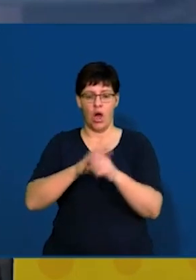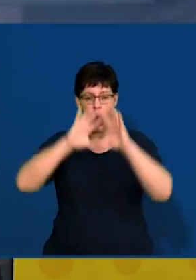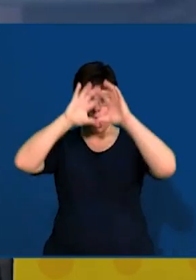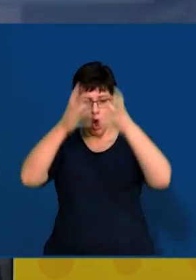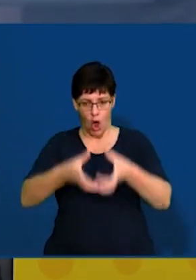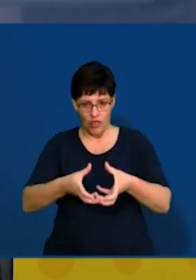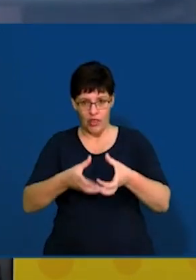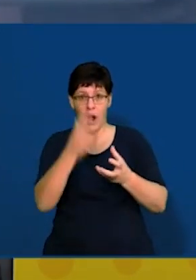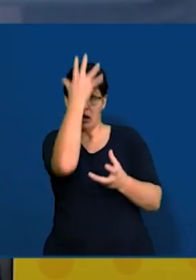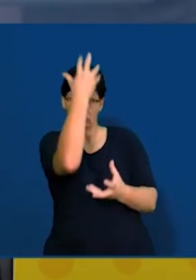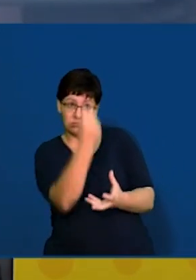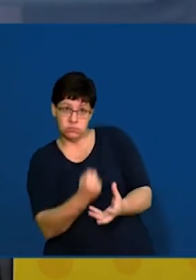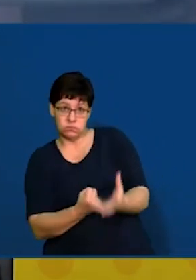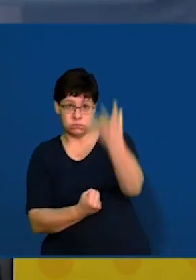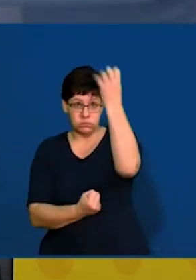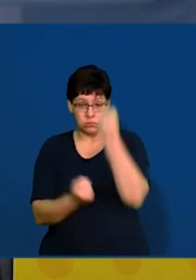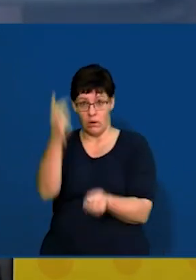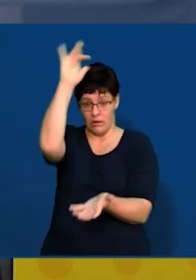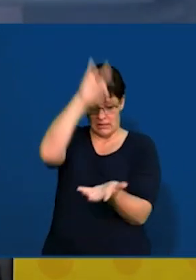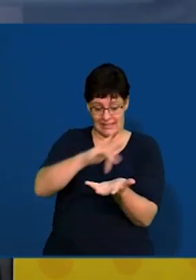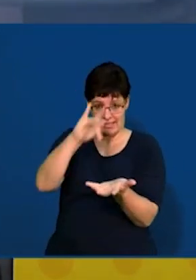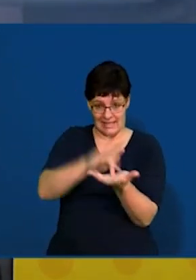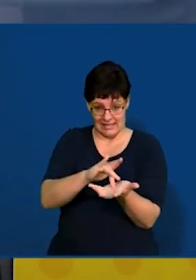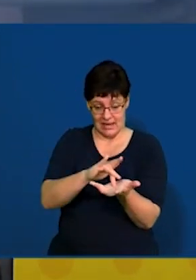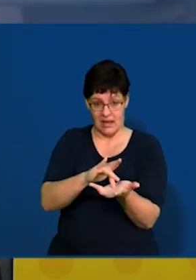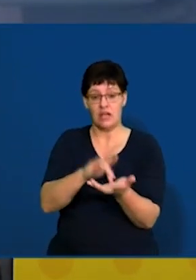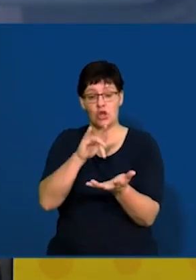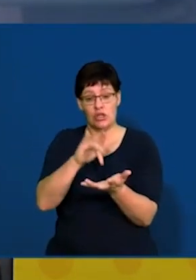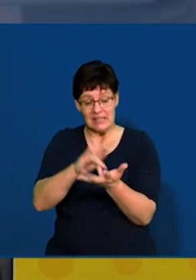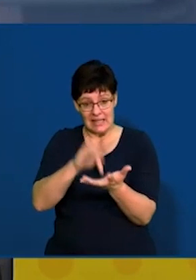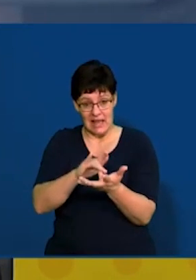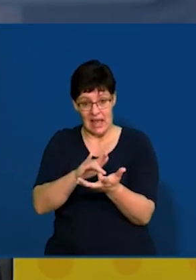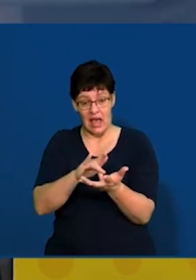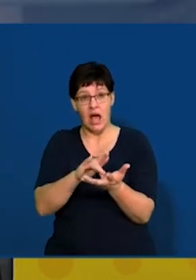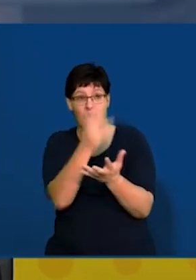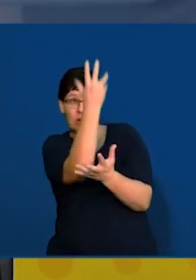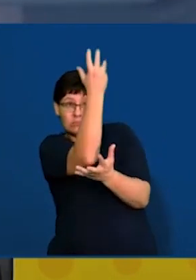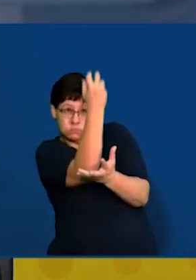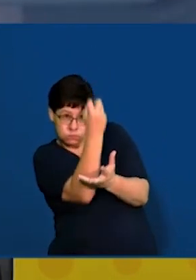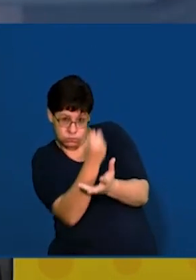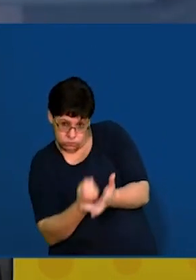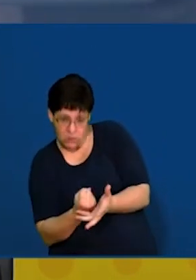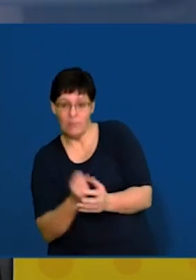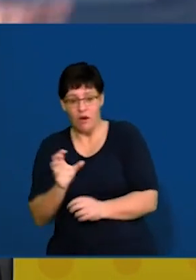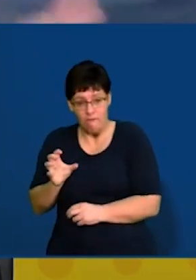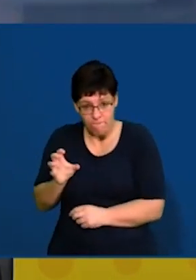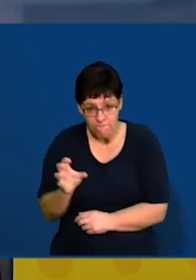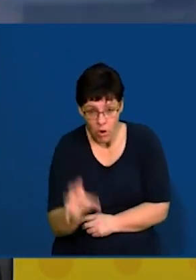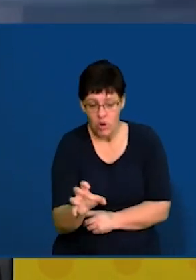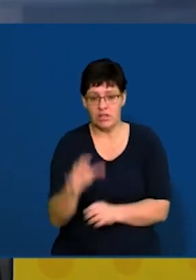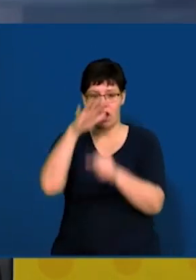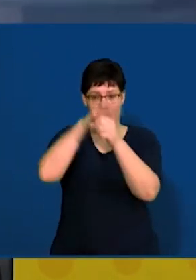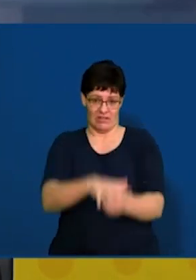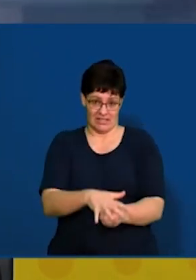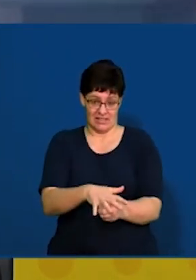pull objects towards its center. So the force exerted by the center of the Earth on the object is the force of gravity. That is due to